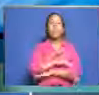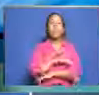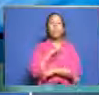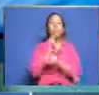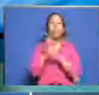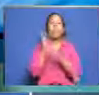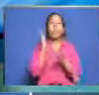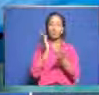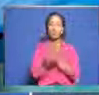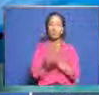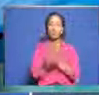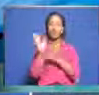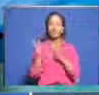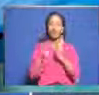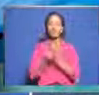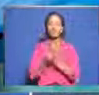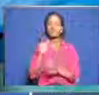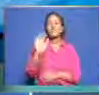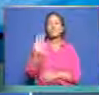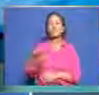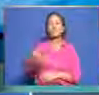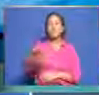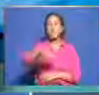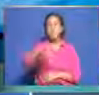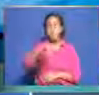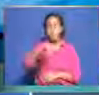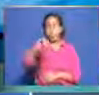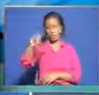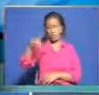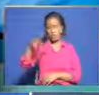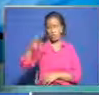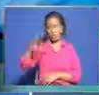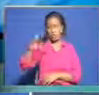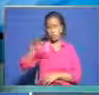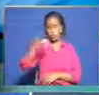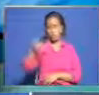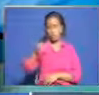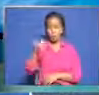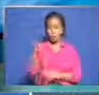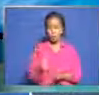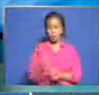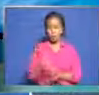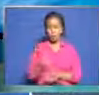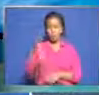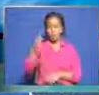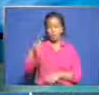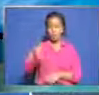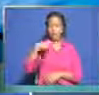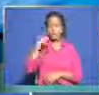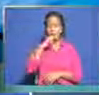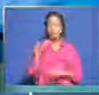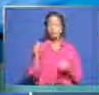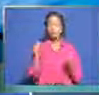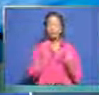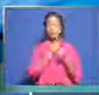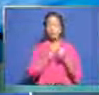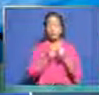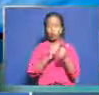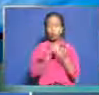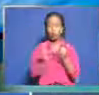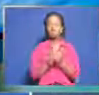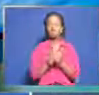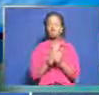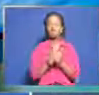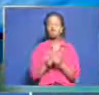offices in 5 wards within the Juja constituency. George Koimburi, who trounced 10 other candidates to win the